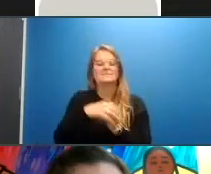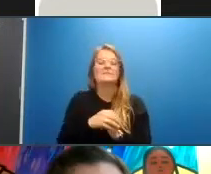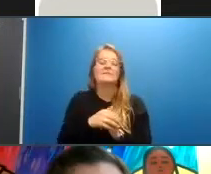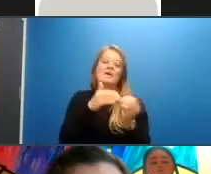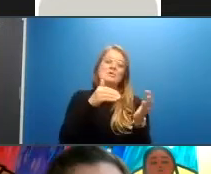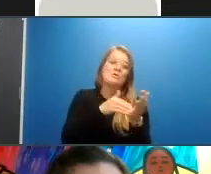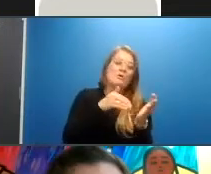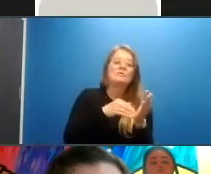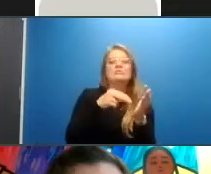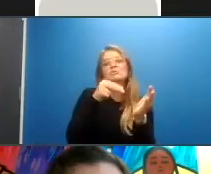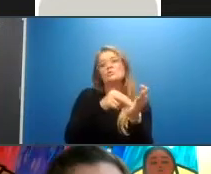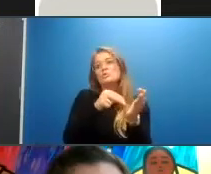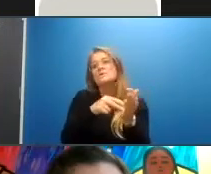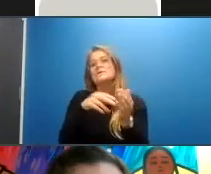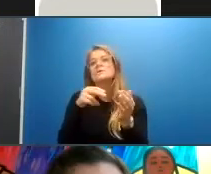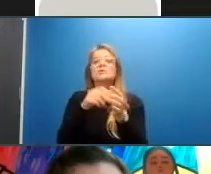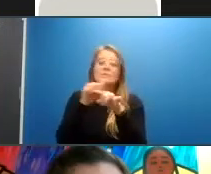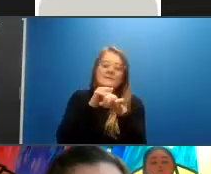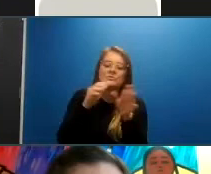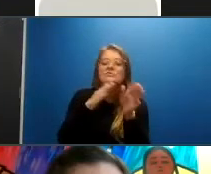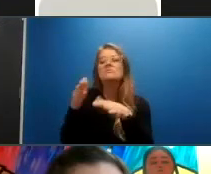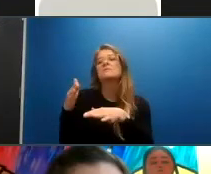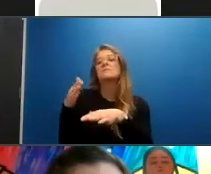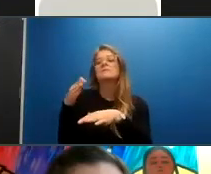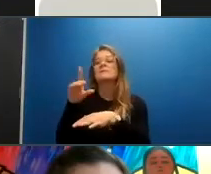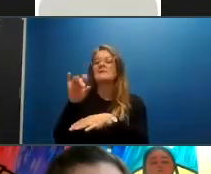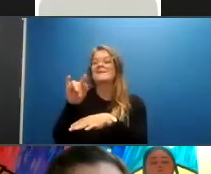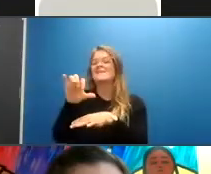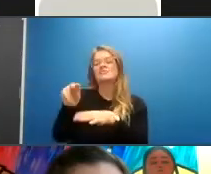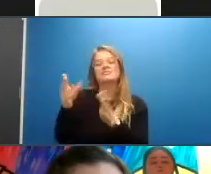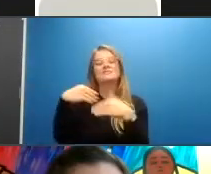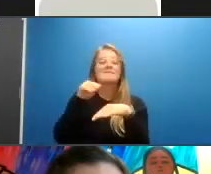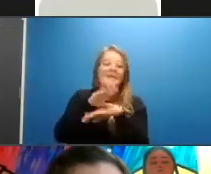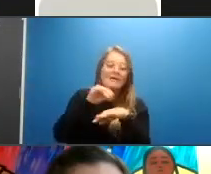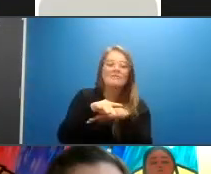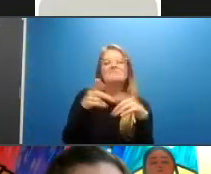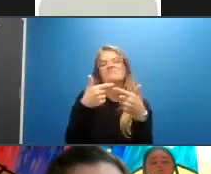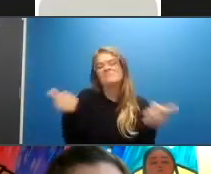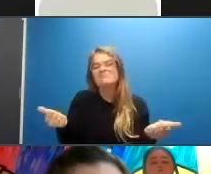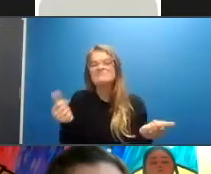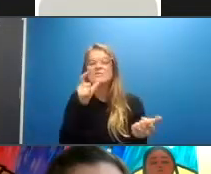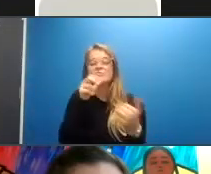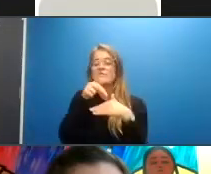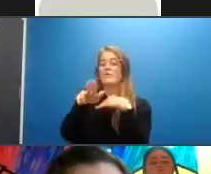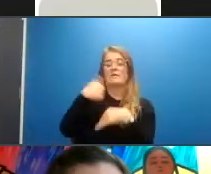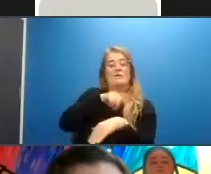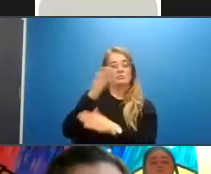nurse practitioners, nurses, dietitians, counselors, these are all folks who typically refer to our service